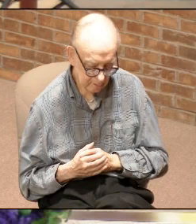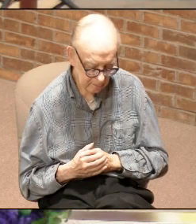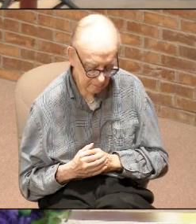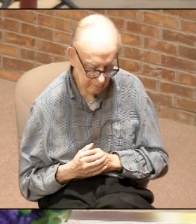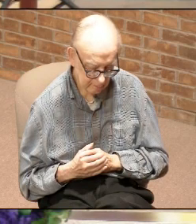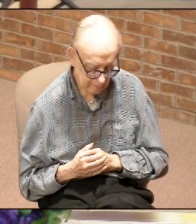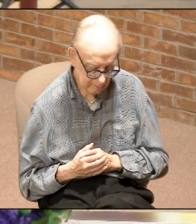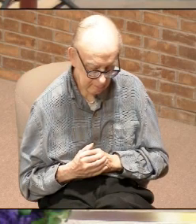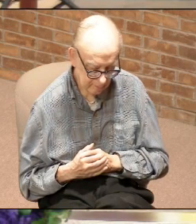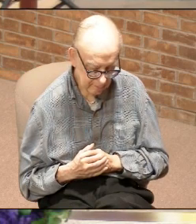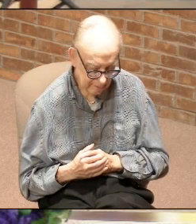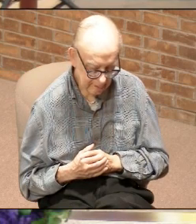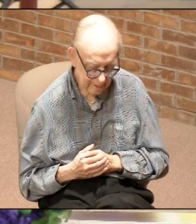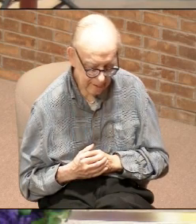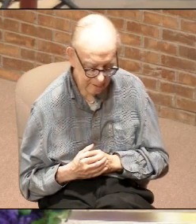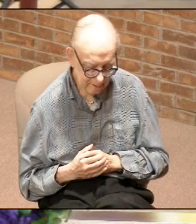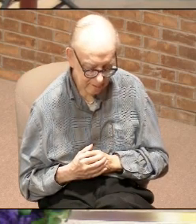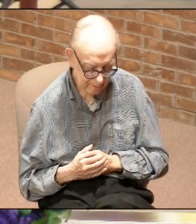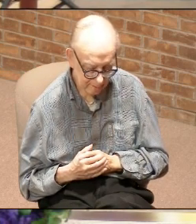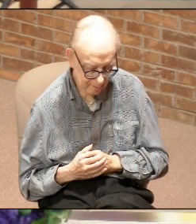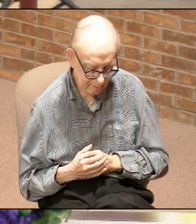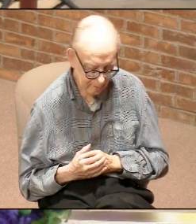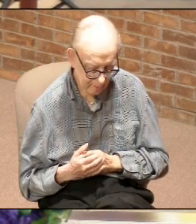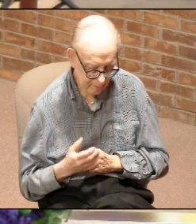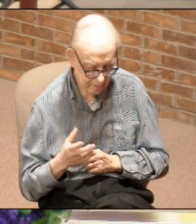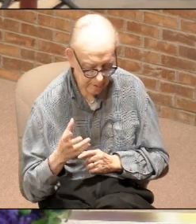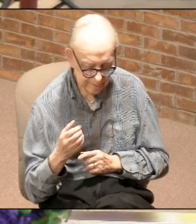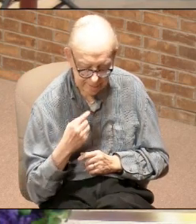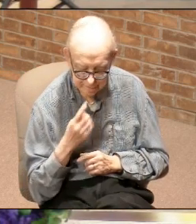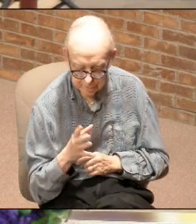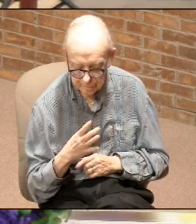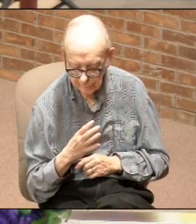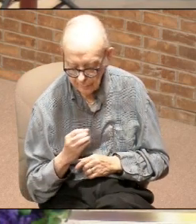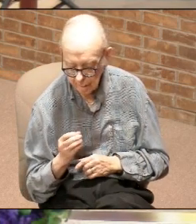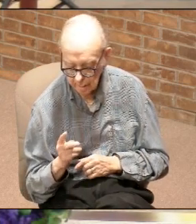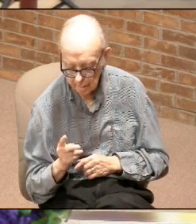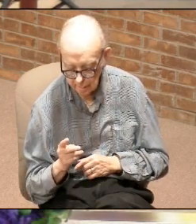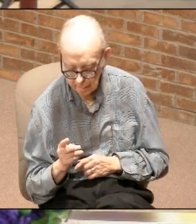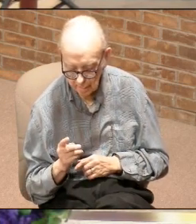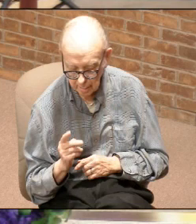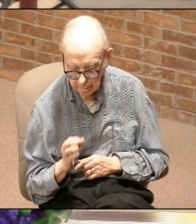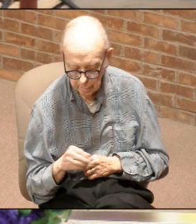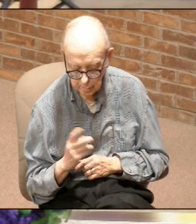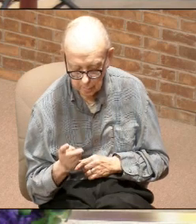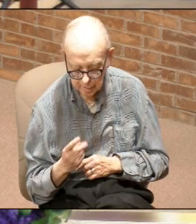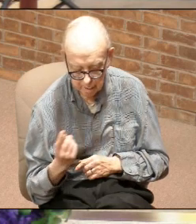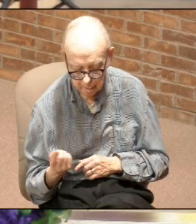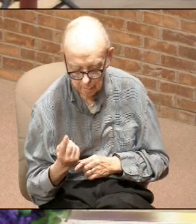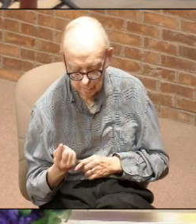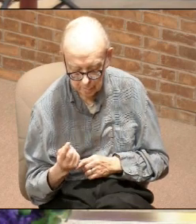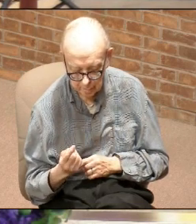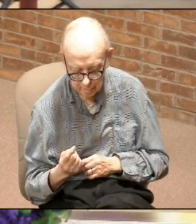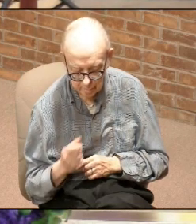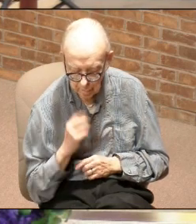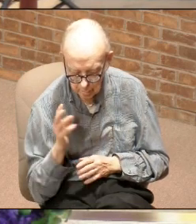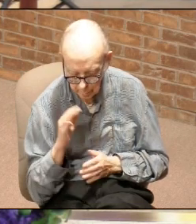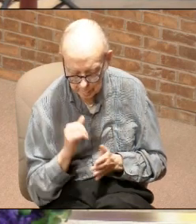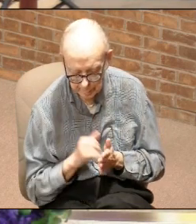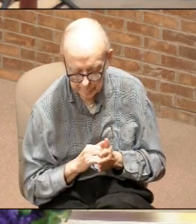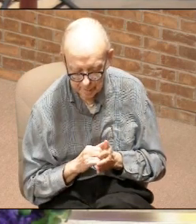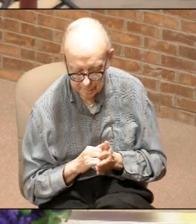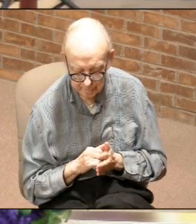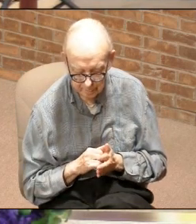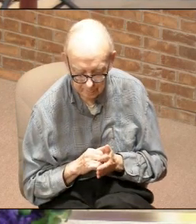hey hey you're okay you're okay by yourself don't worry about it